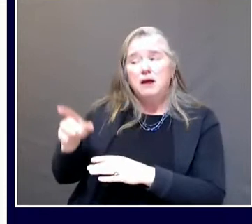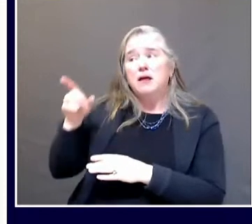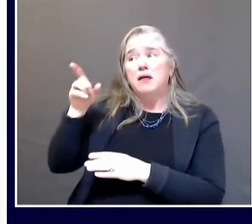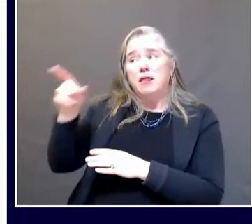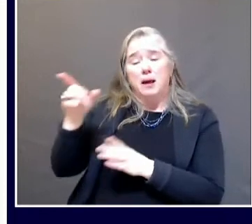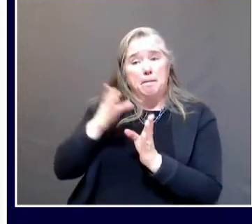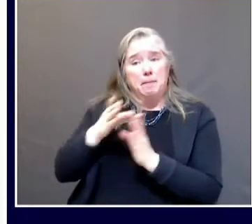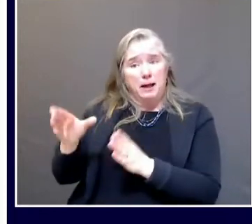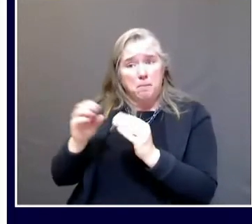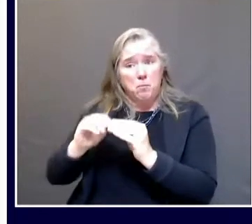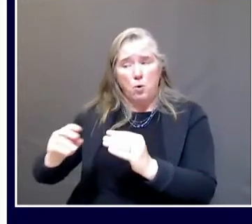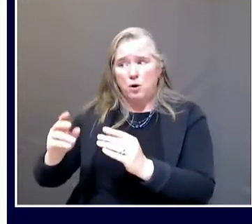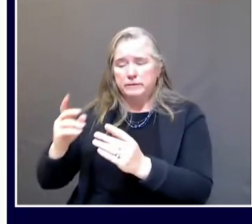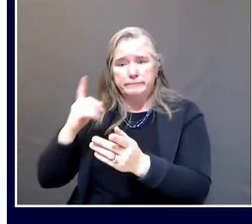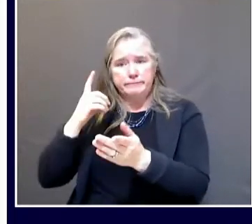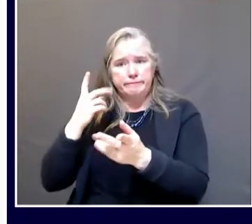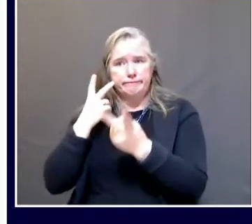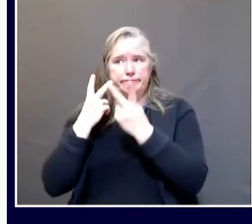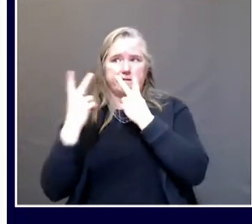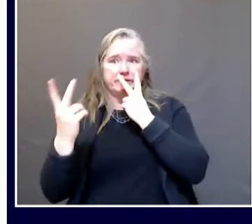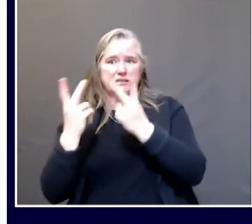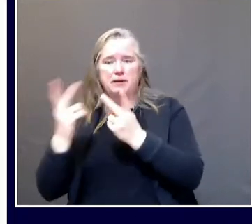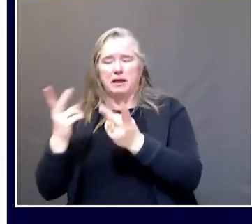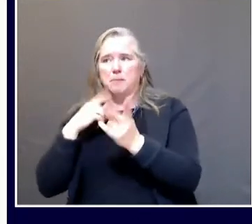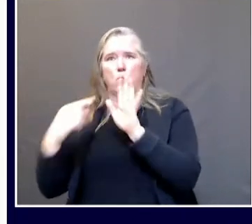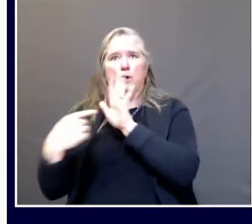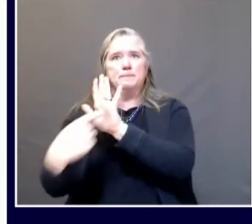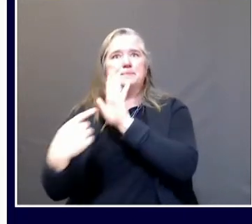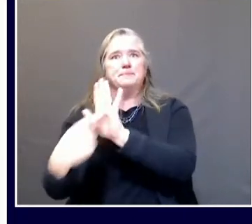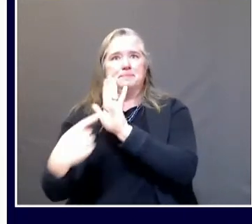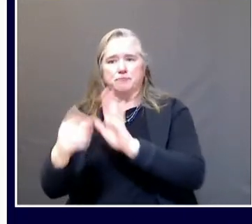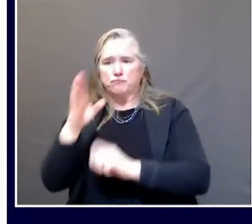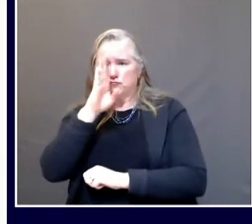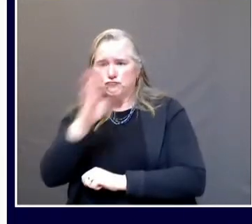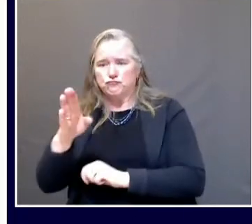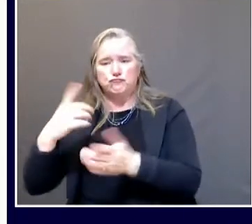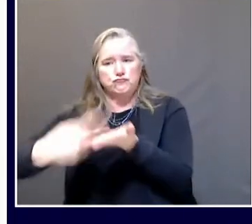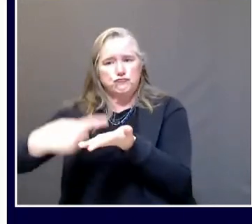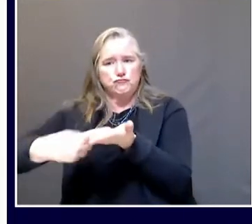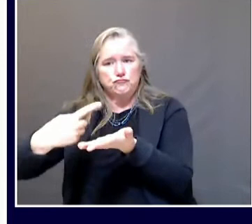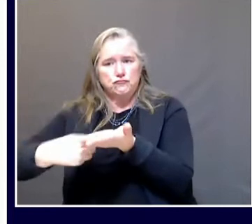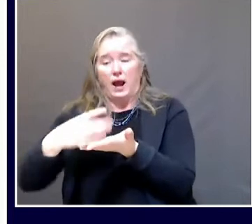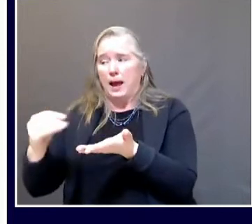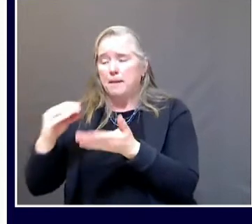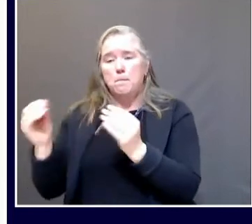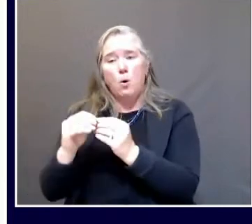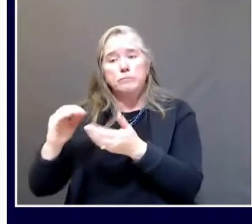states. But going back to the here and now, we do continue our work. So the